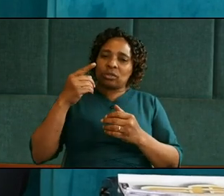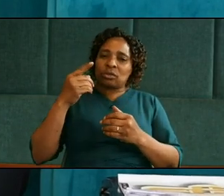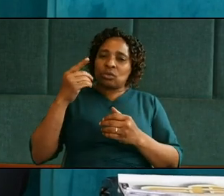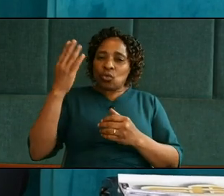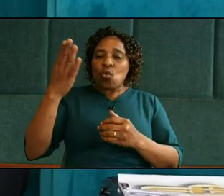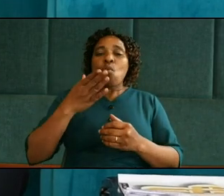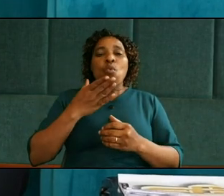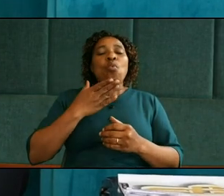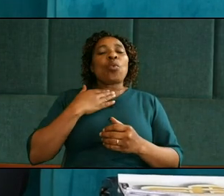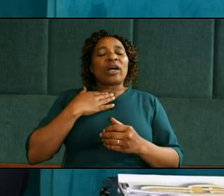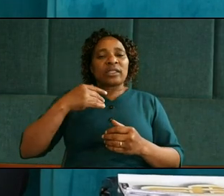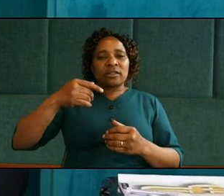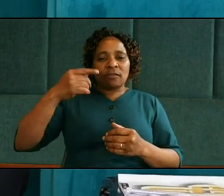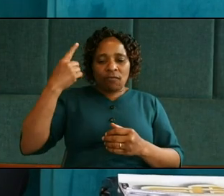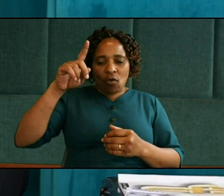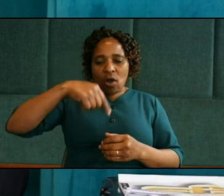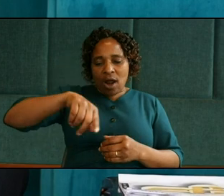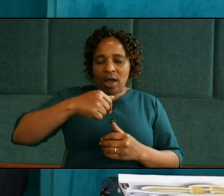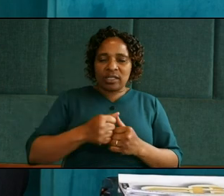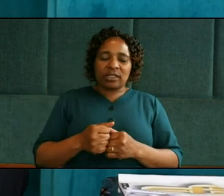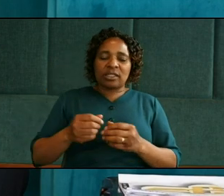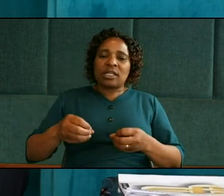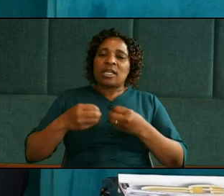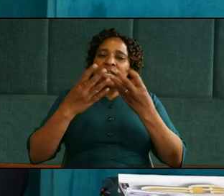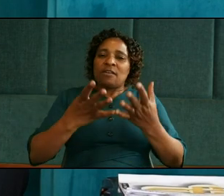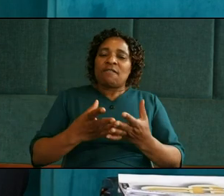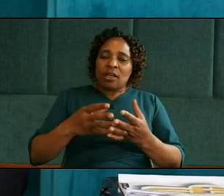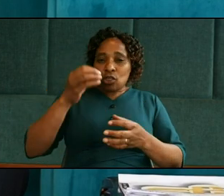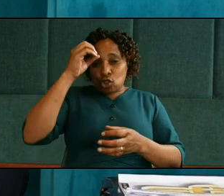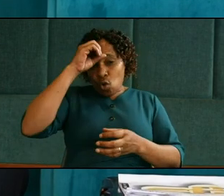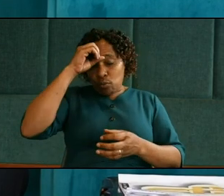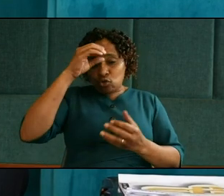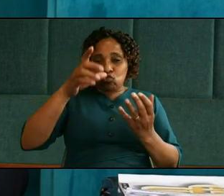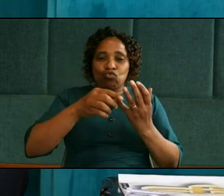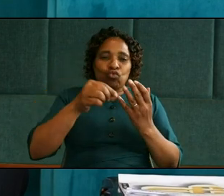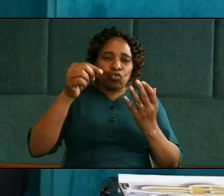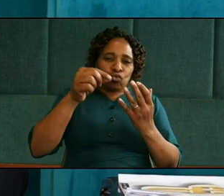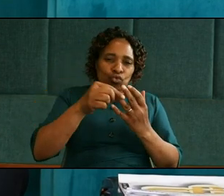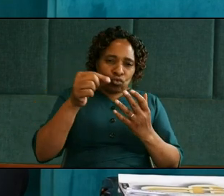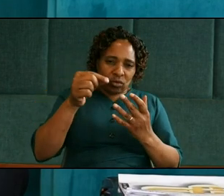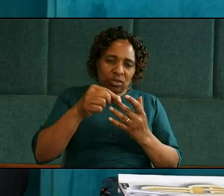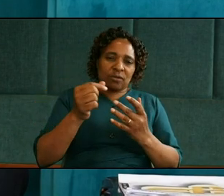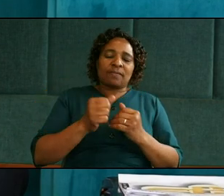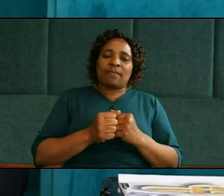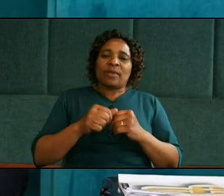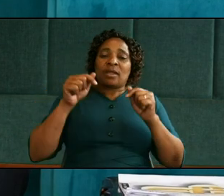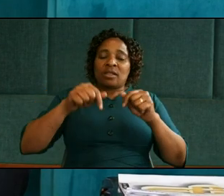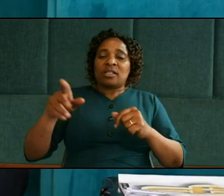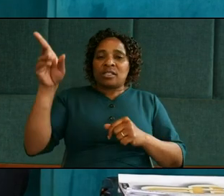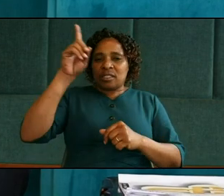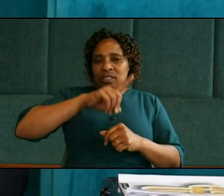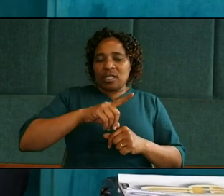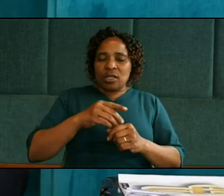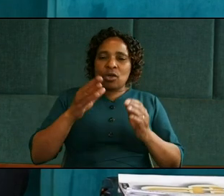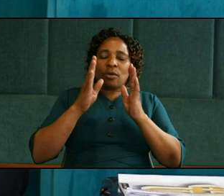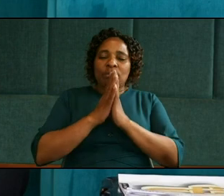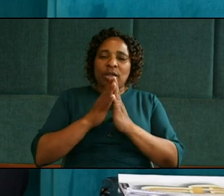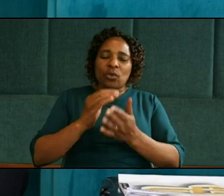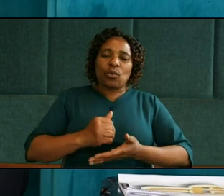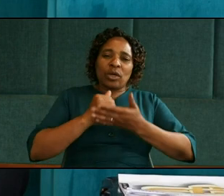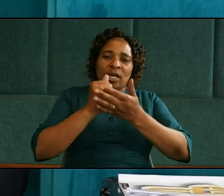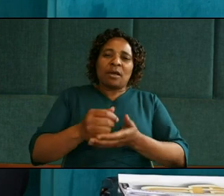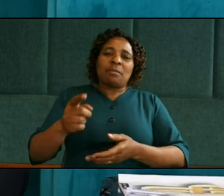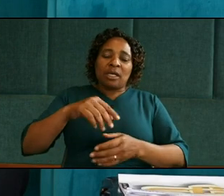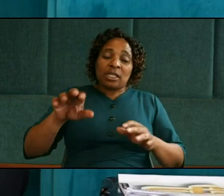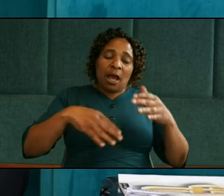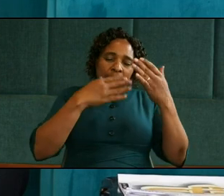what you want for us, and giving us the option to choose. This day, we pray that you may help us